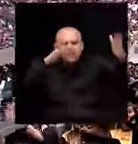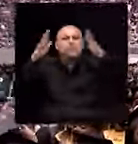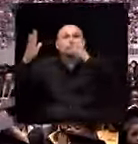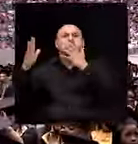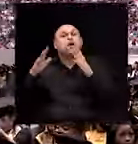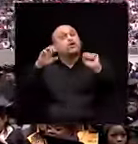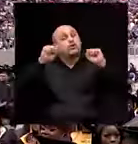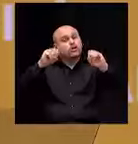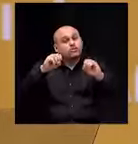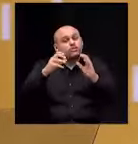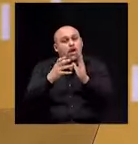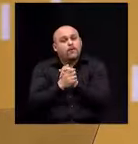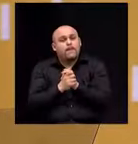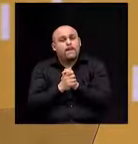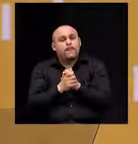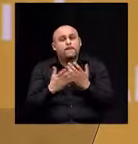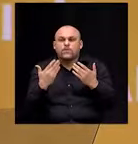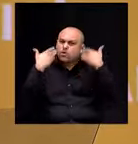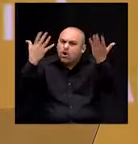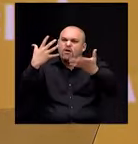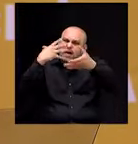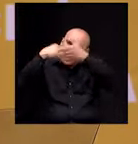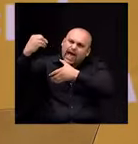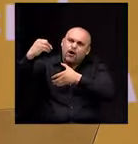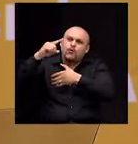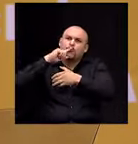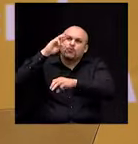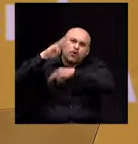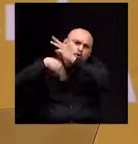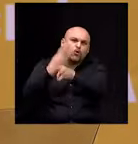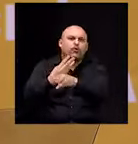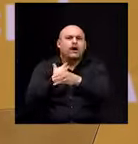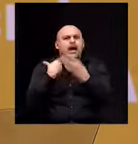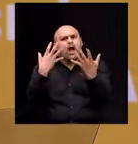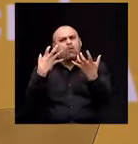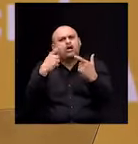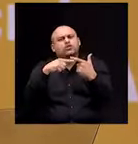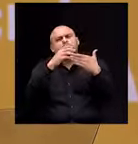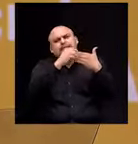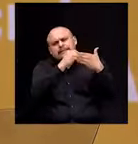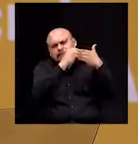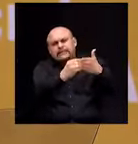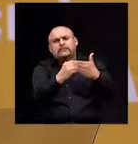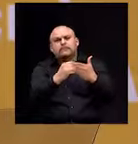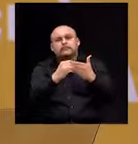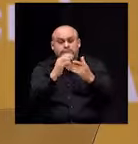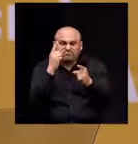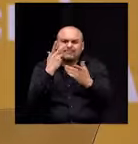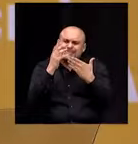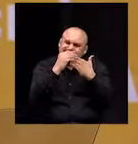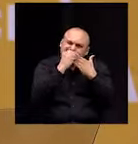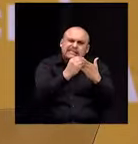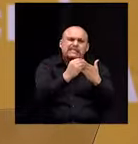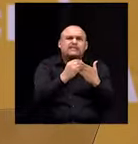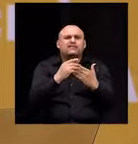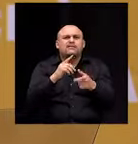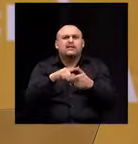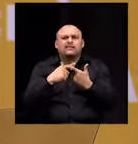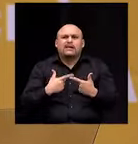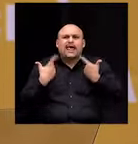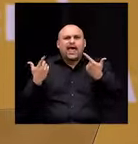So, go out into the world, and I want you to lead, right? Lead at life's